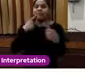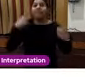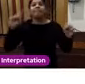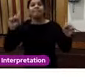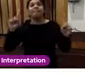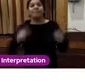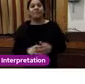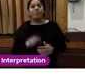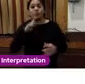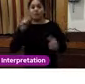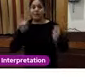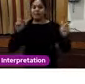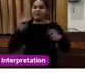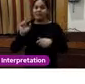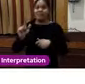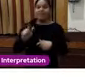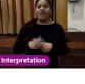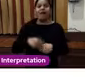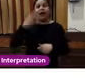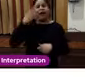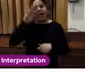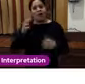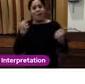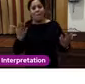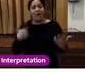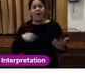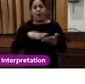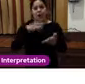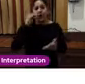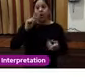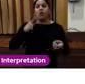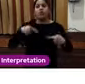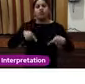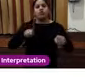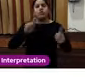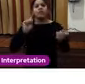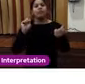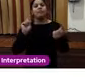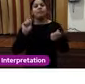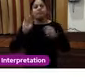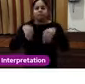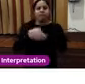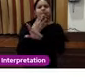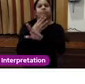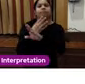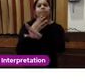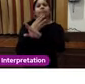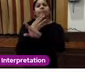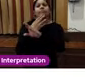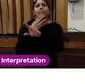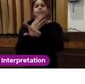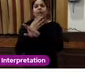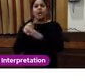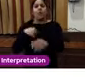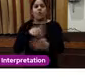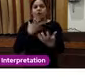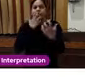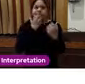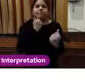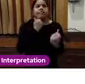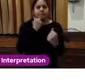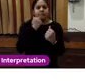I think there were a lot of things that we learned, even in the transition to remote, that we also want to make sure that we preserve. And